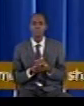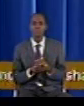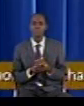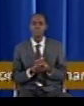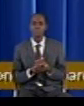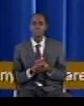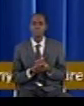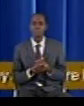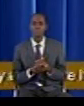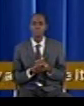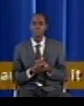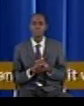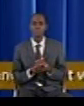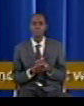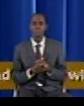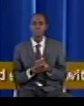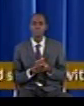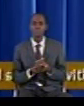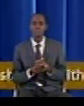Sunana Petrus Yankee.